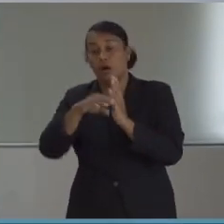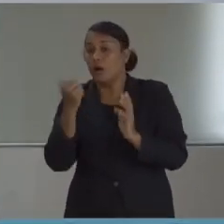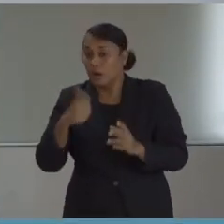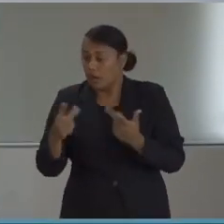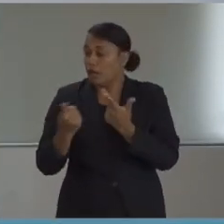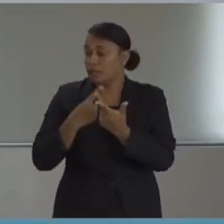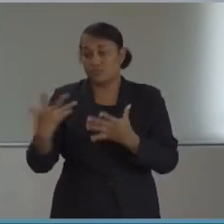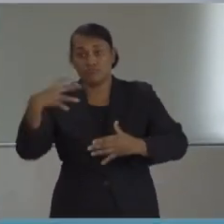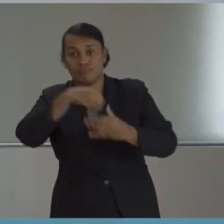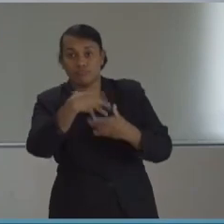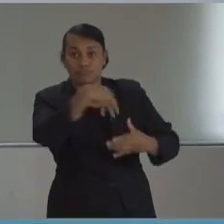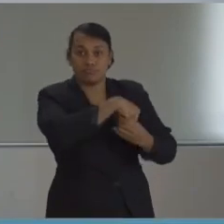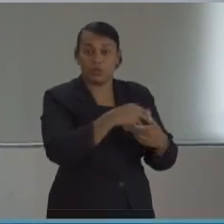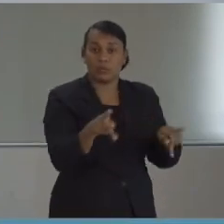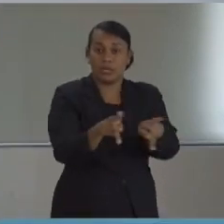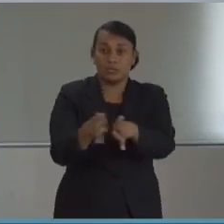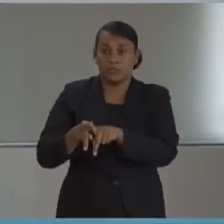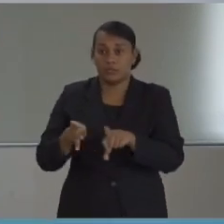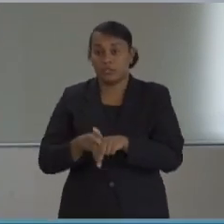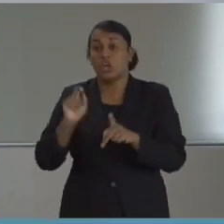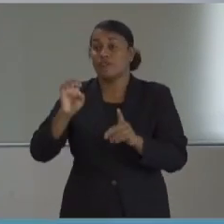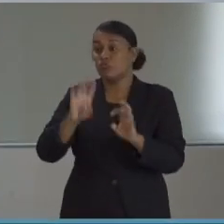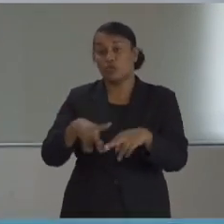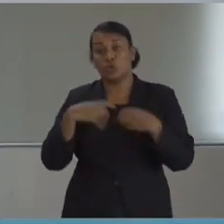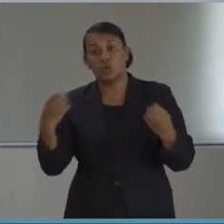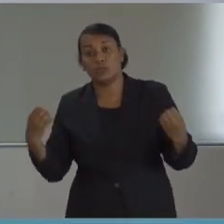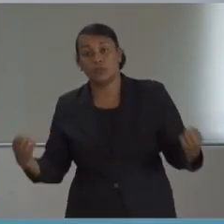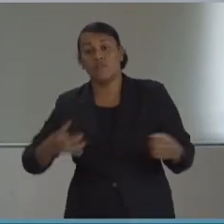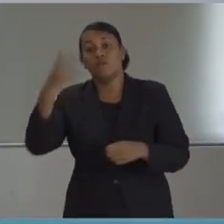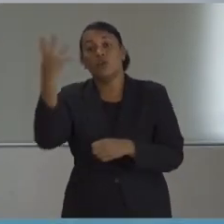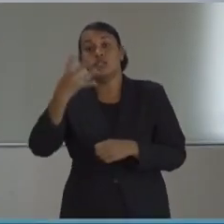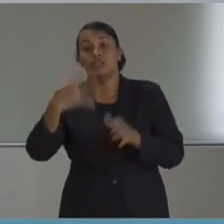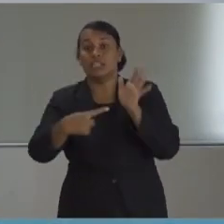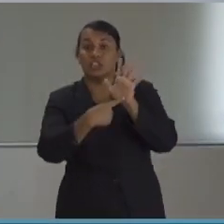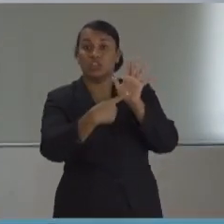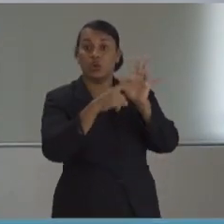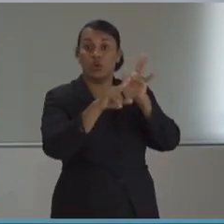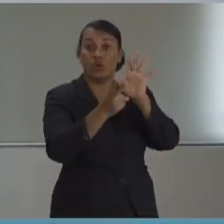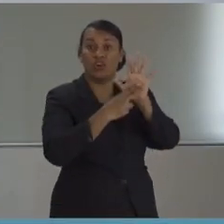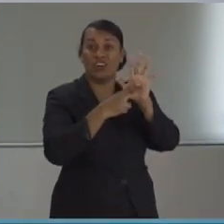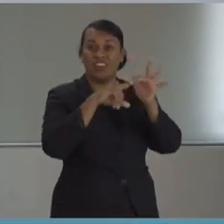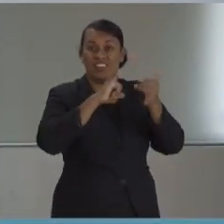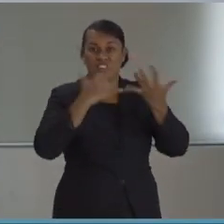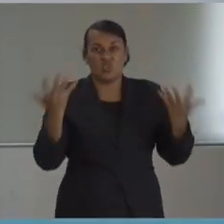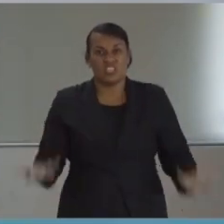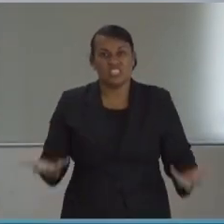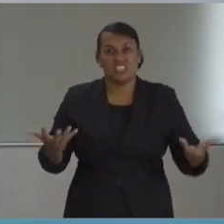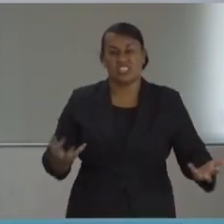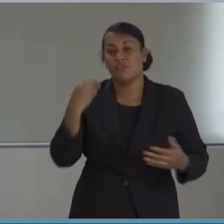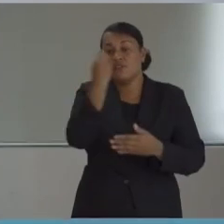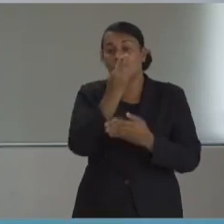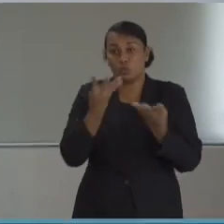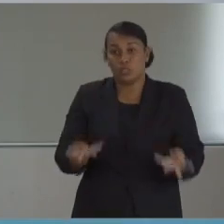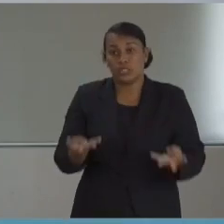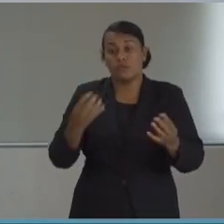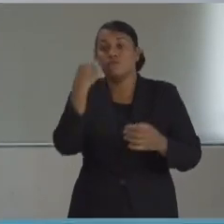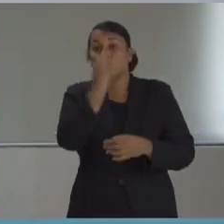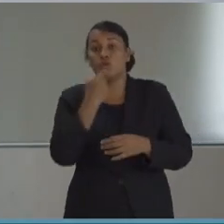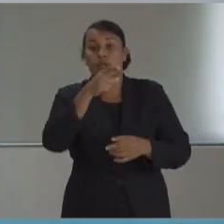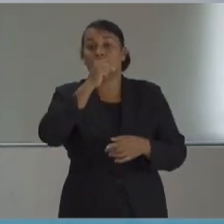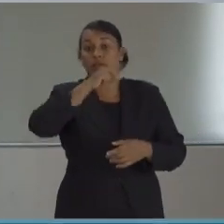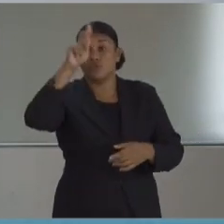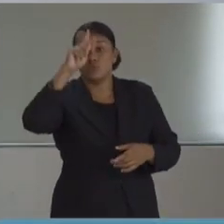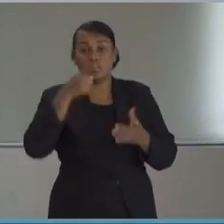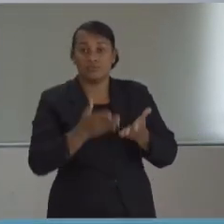terms of cargo, about 14 tons and so forth. And very quickly for Kandavu Mbambadeva, we